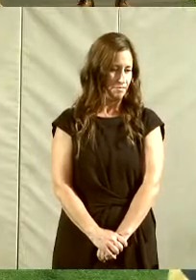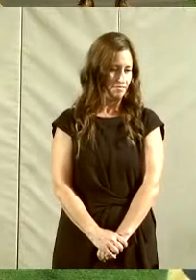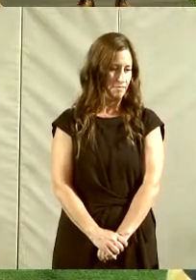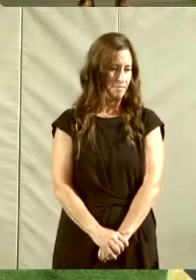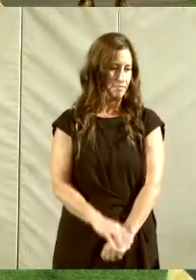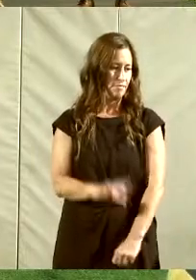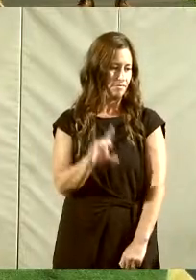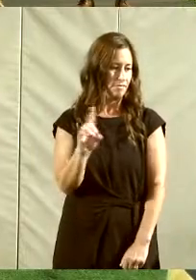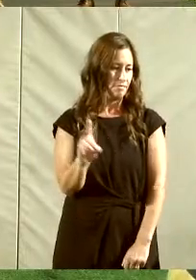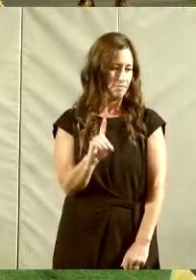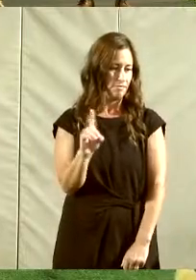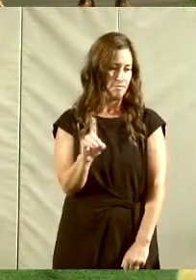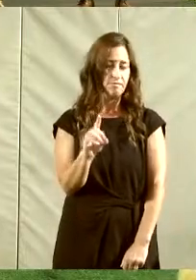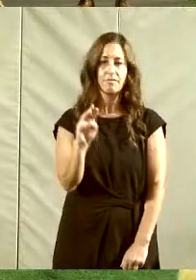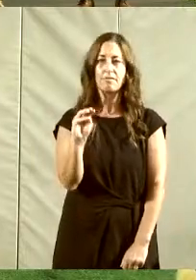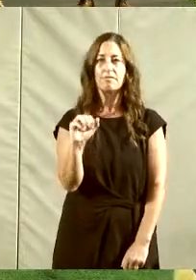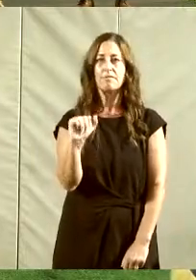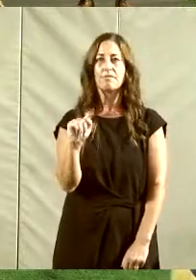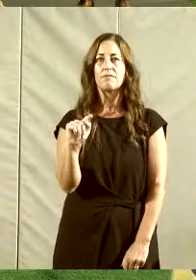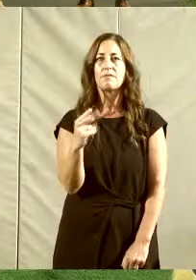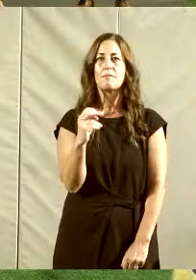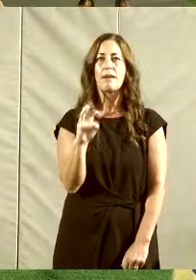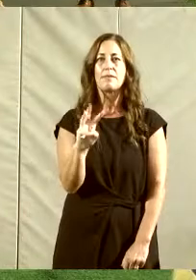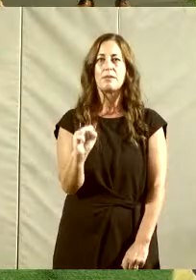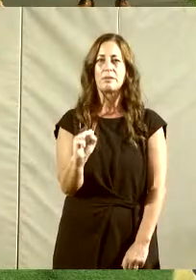Demetrius Julius Matthews.